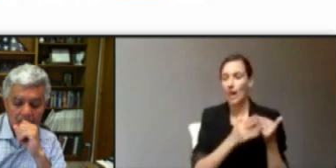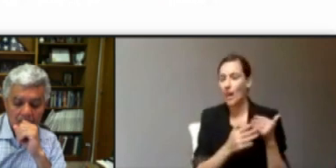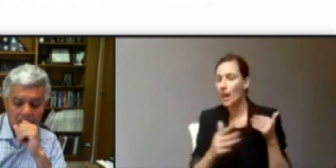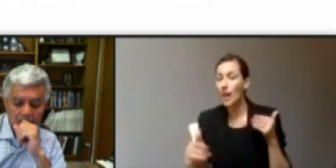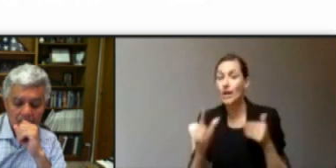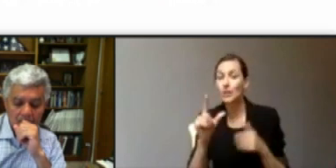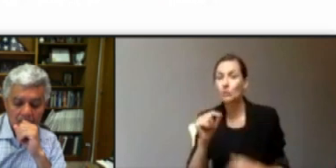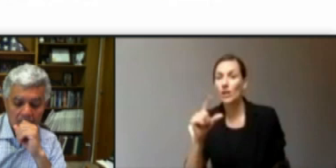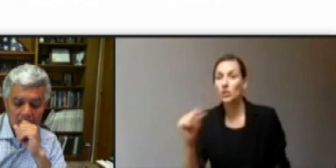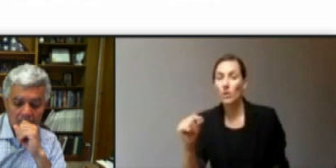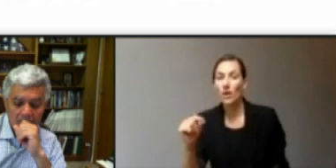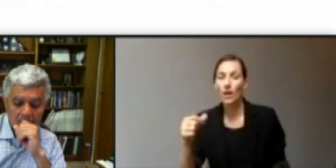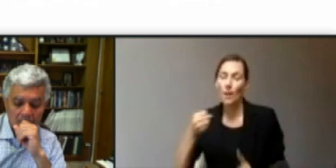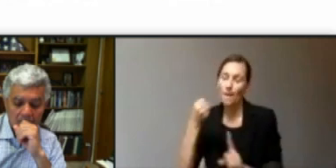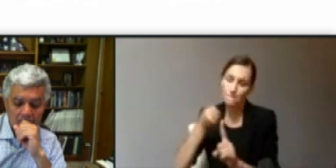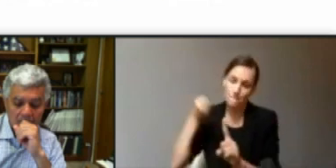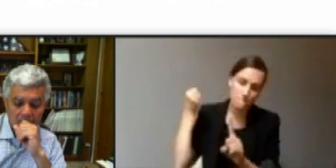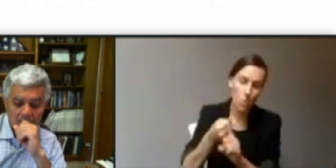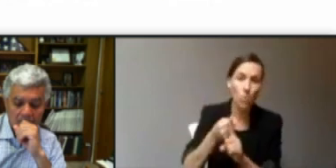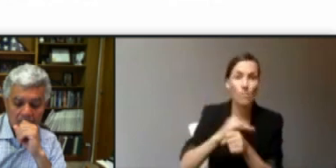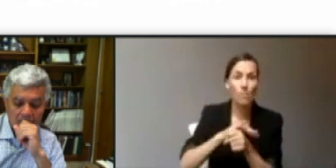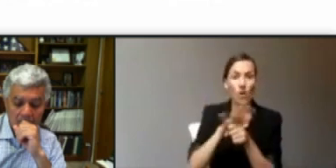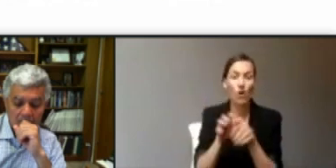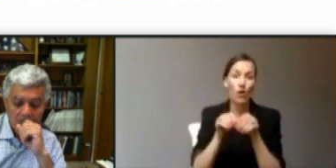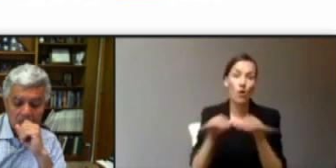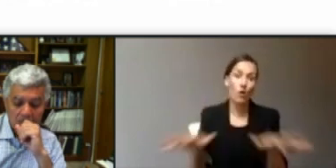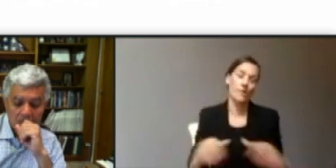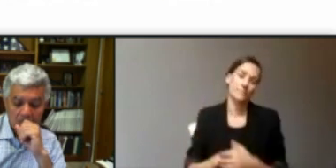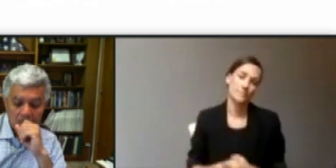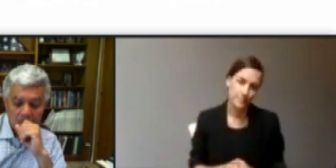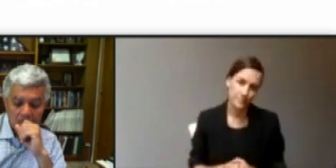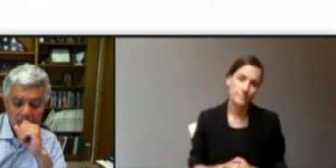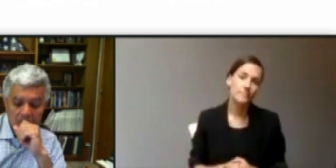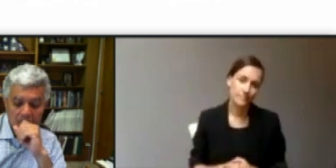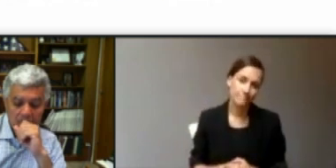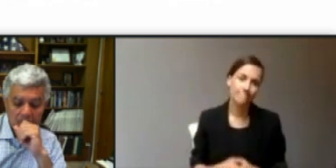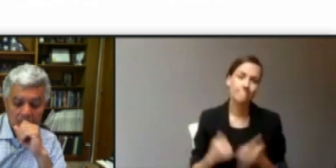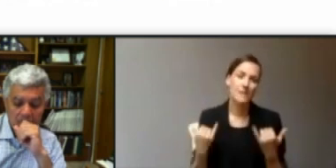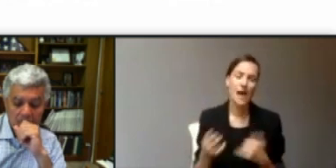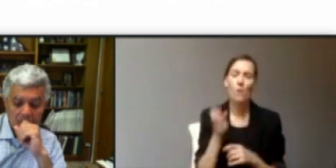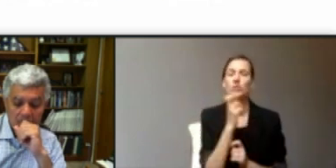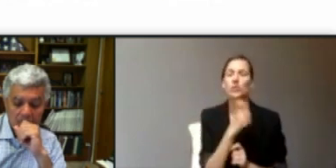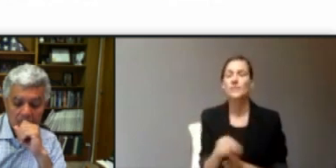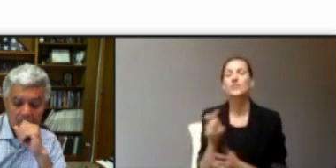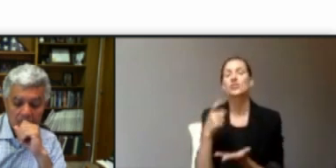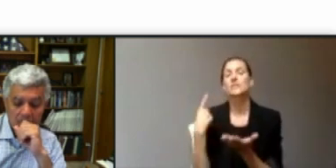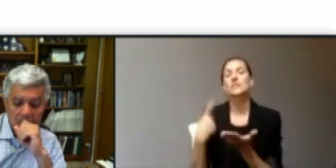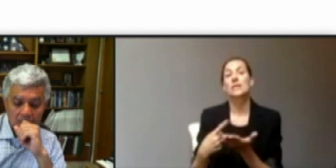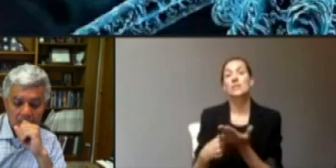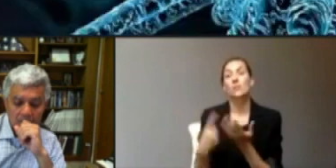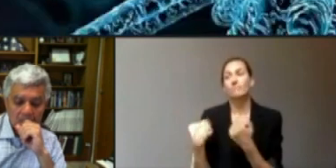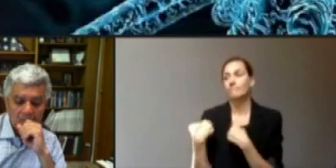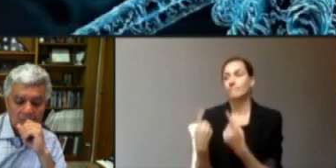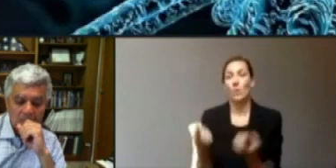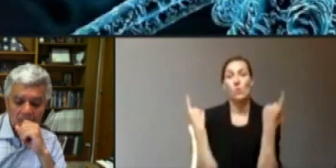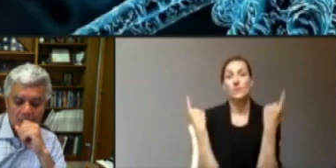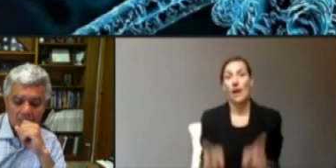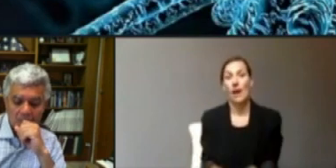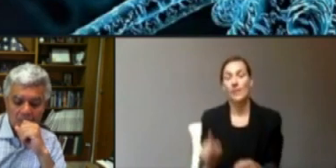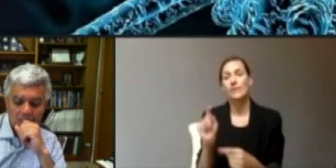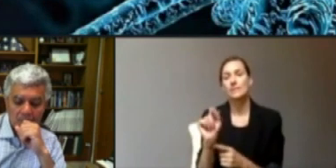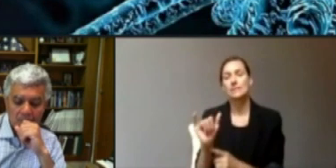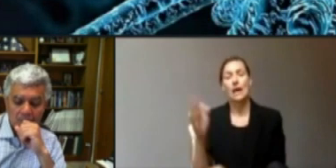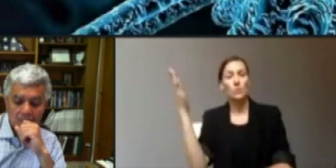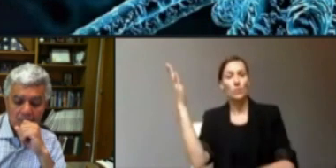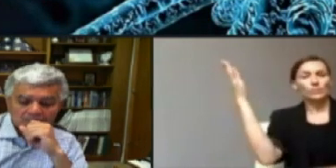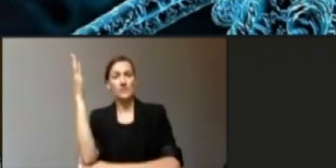COVID hits. And so now we're going to transition, if you can go to the next slide, into sort of what's happened with families. And Ty's going to present the data